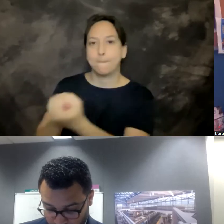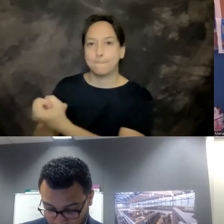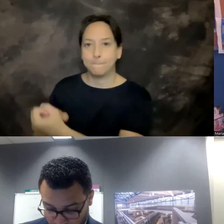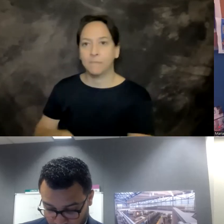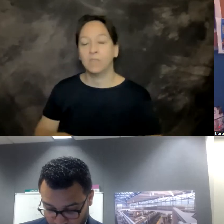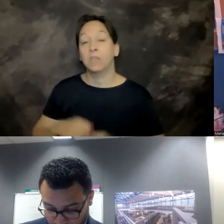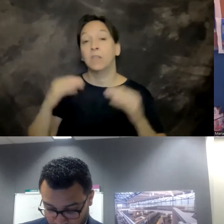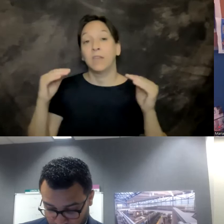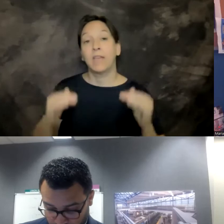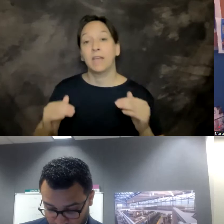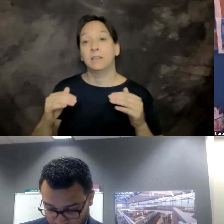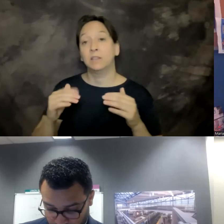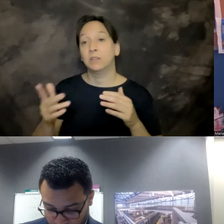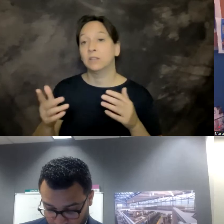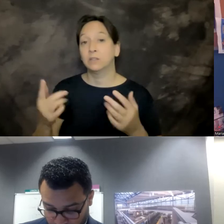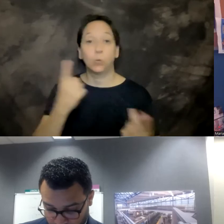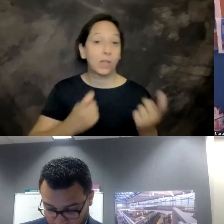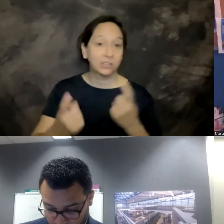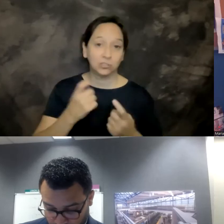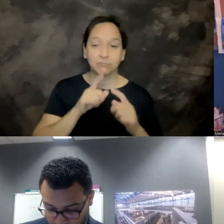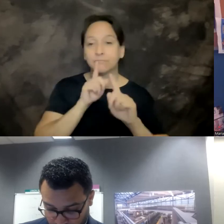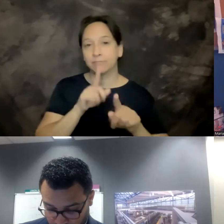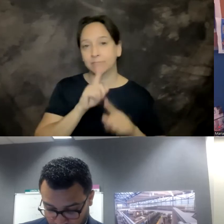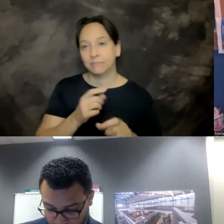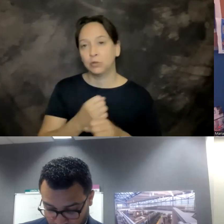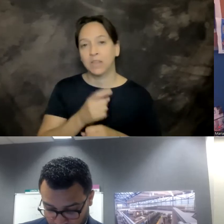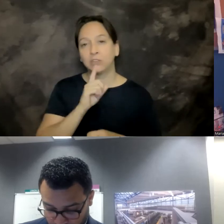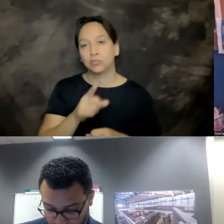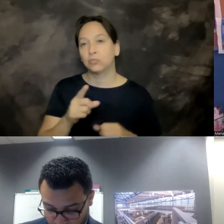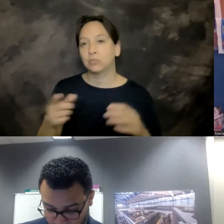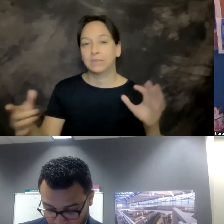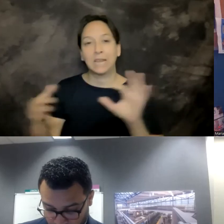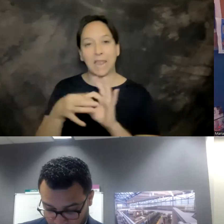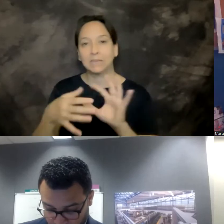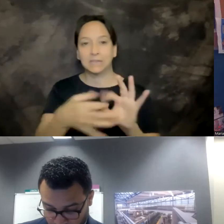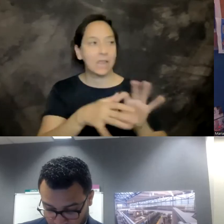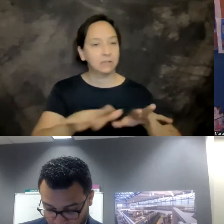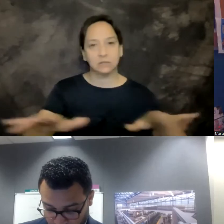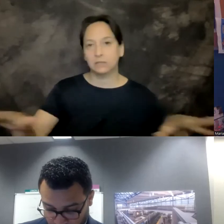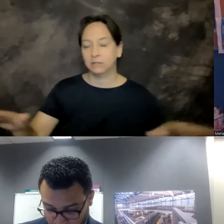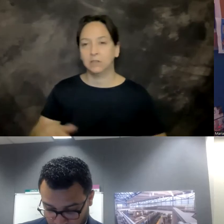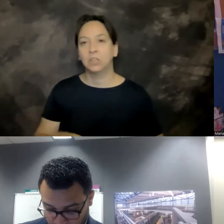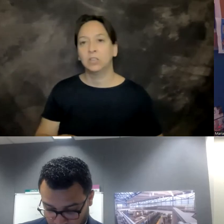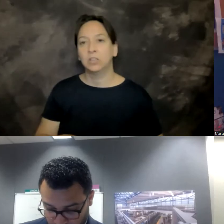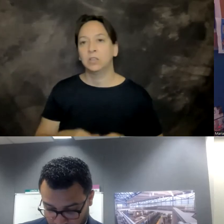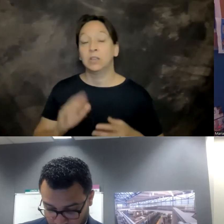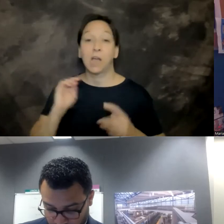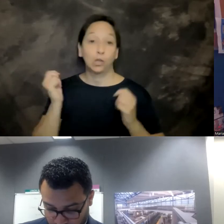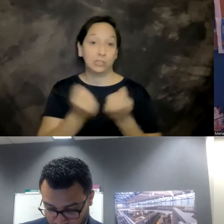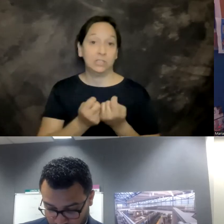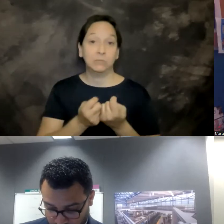able to help answer any questions or make sure people are getting connected to the right resources. Our teams will also